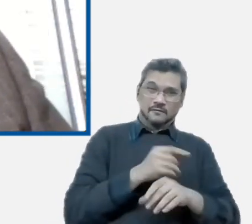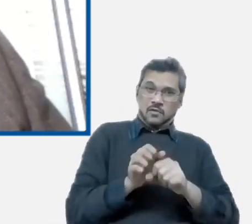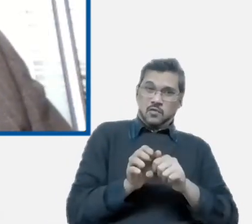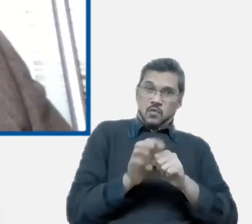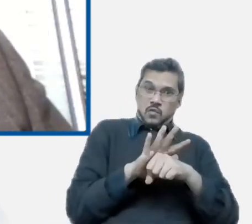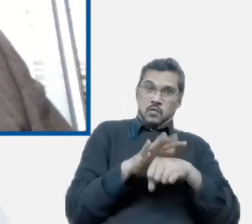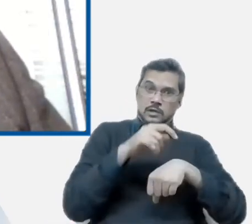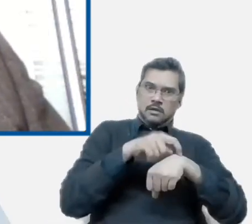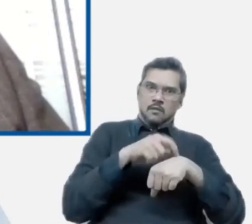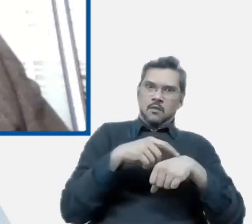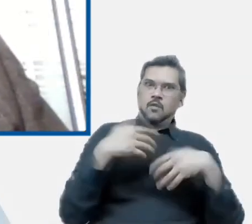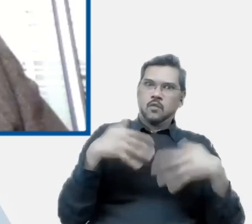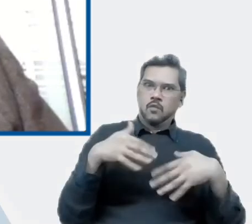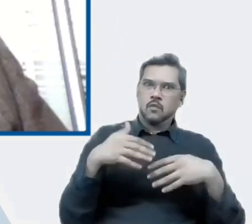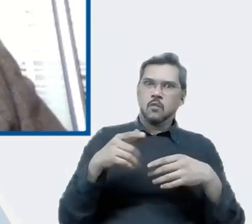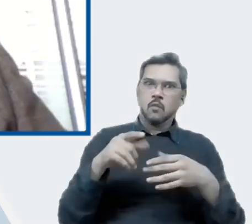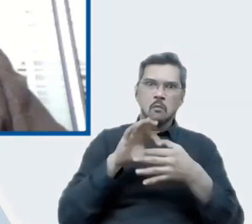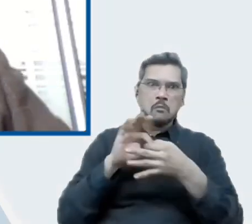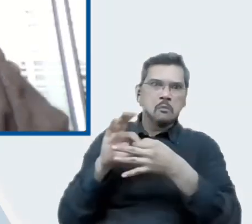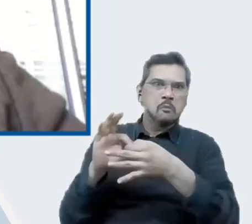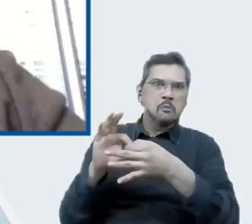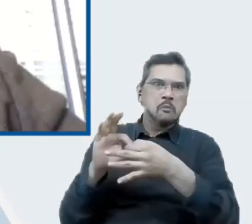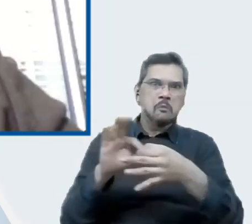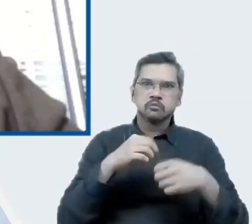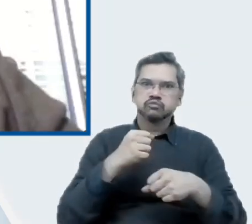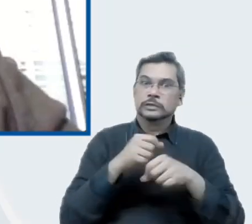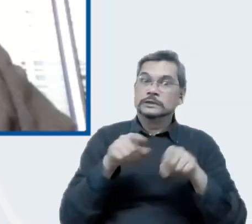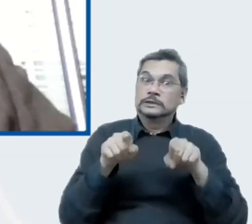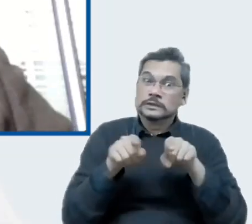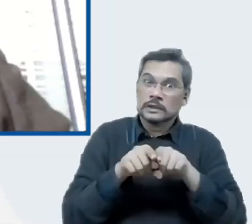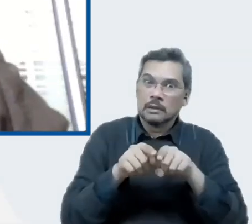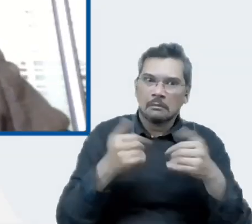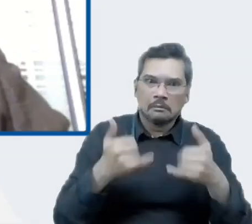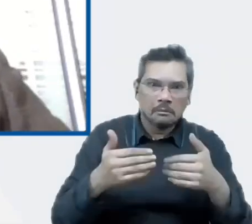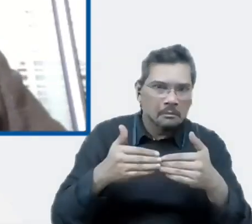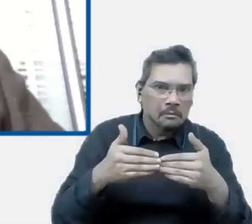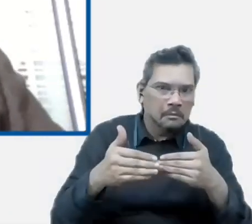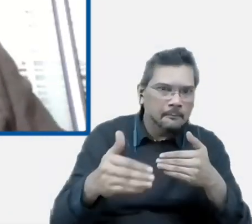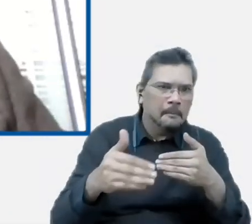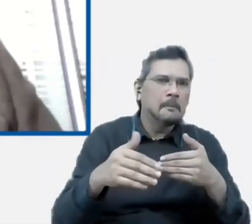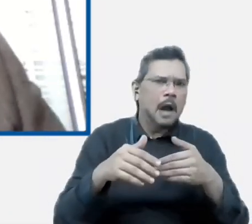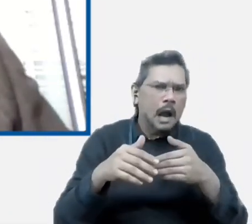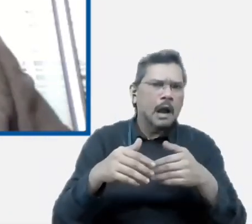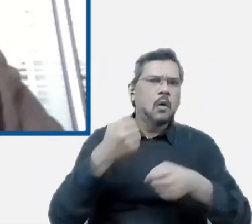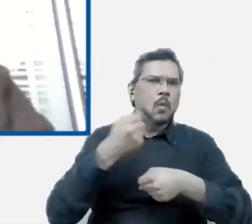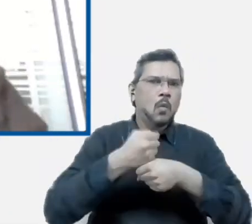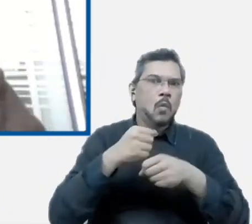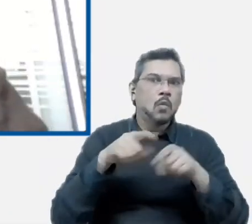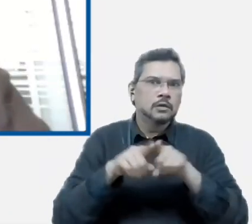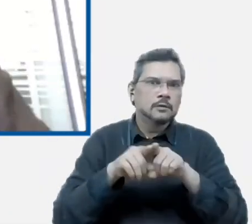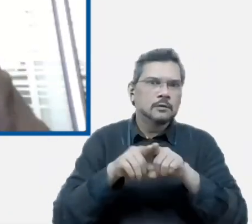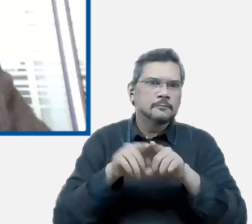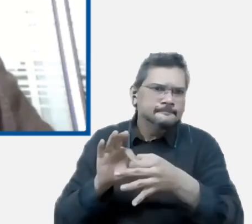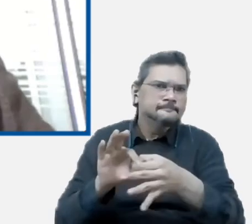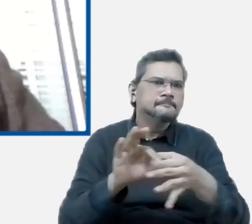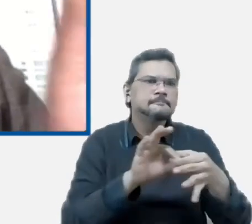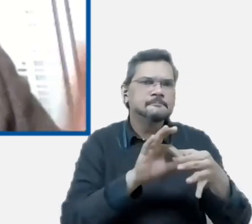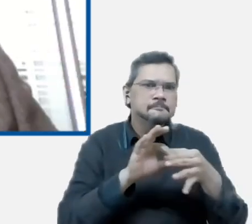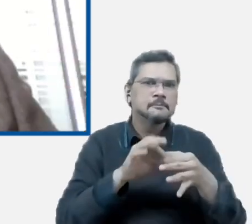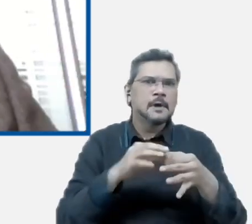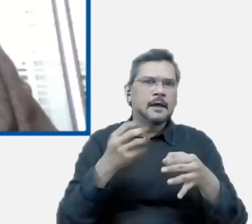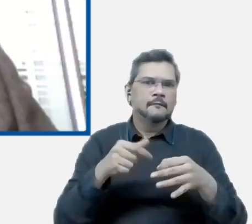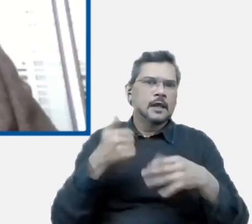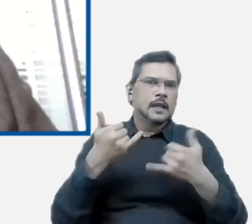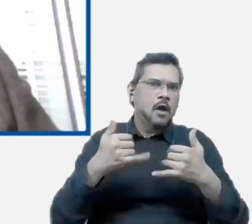a sector-wide approach with those development sectors by establishing now technical working groups that will be focusing